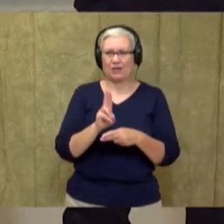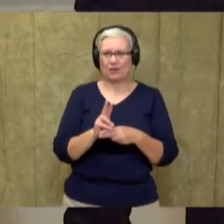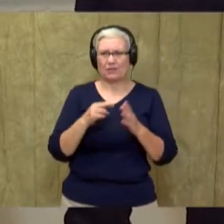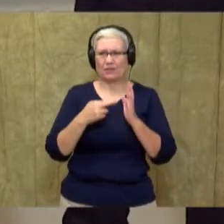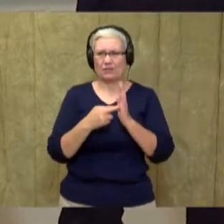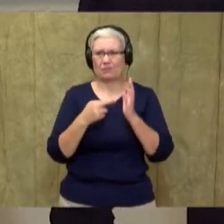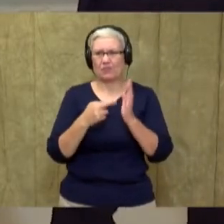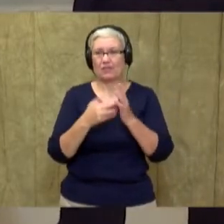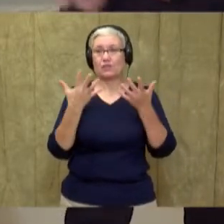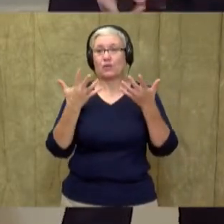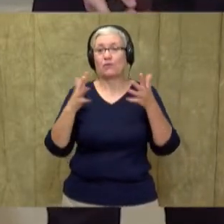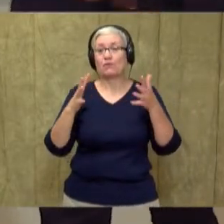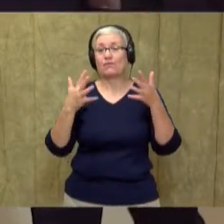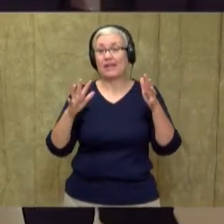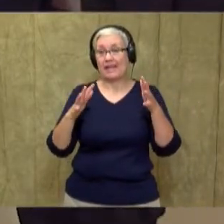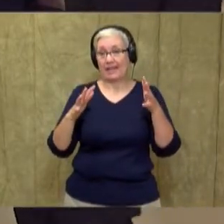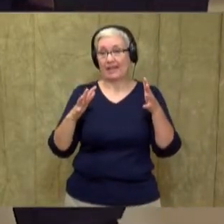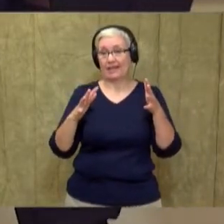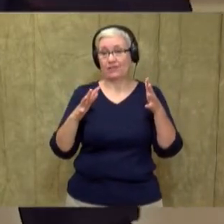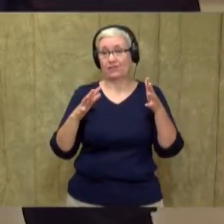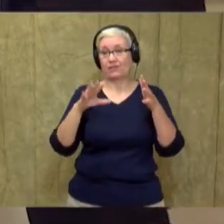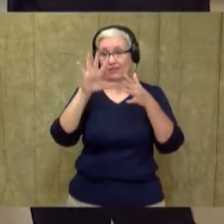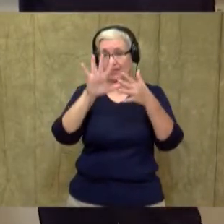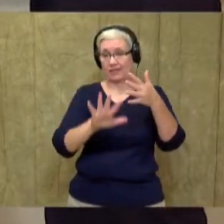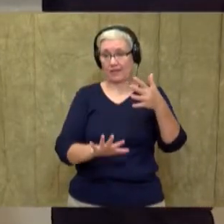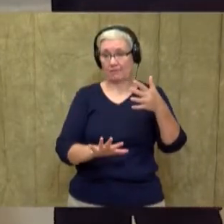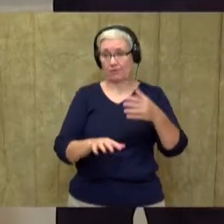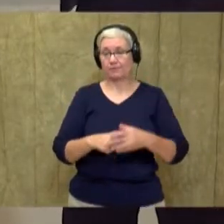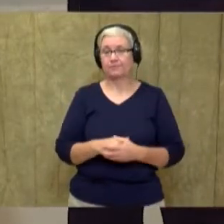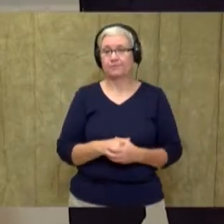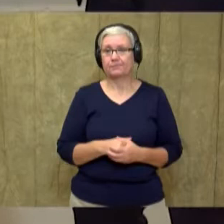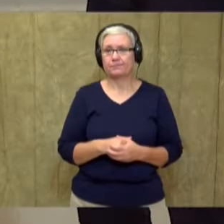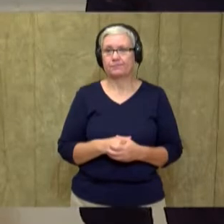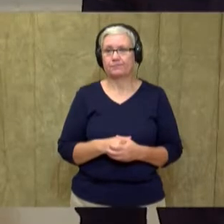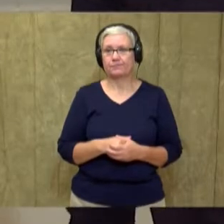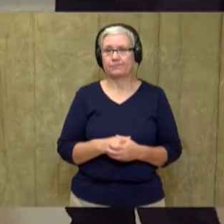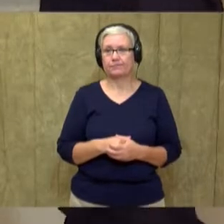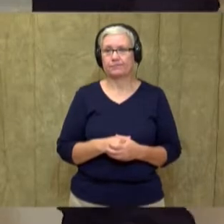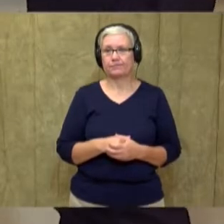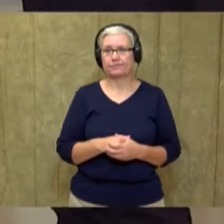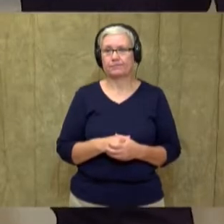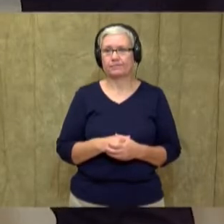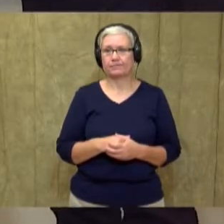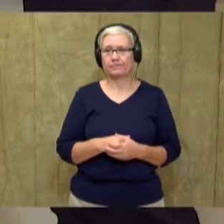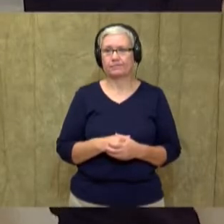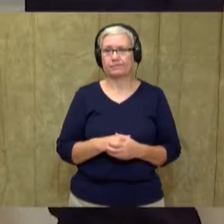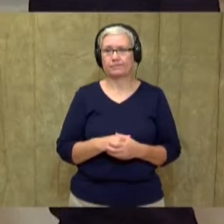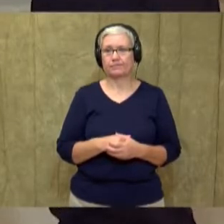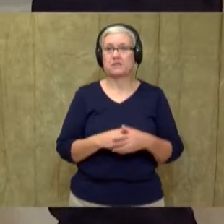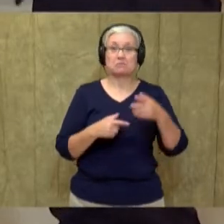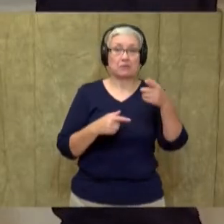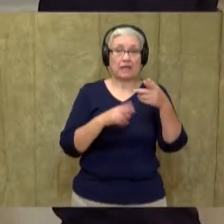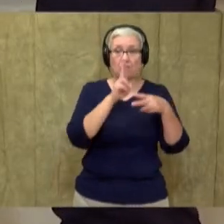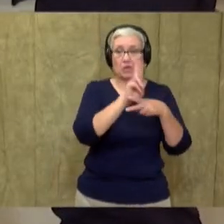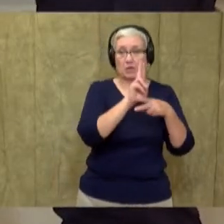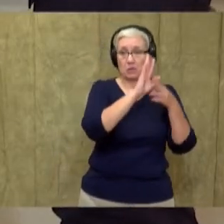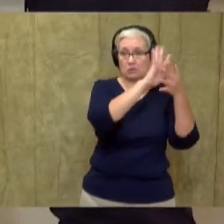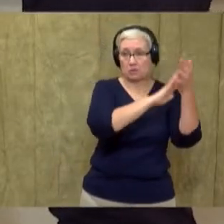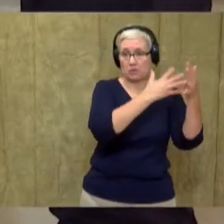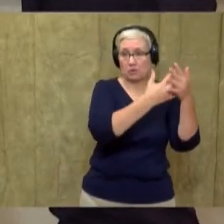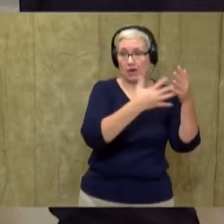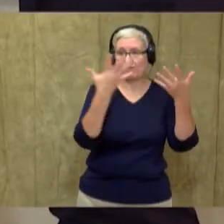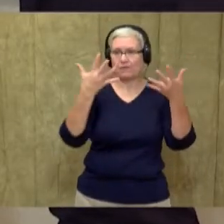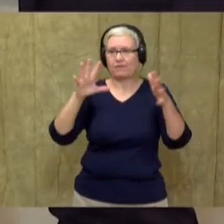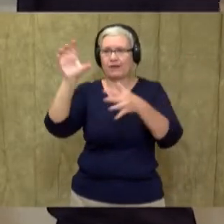complete the table. So I've got some missing values in here, but how can I use what we have, either the graph or the equation, to complete